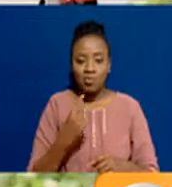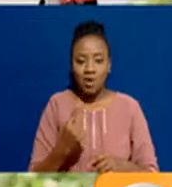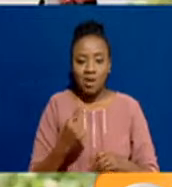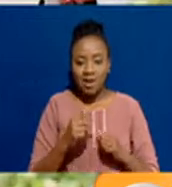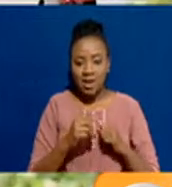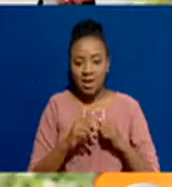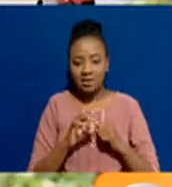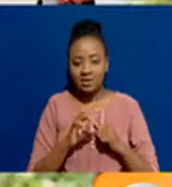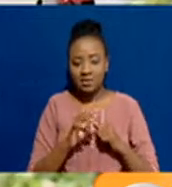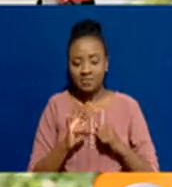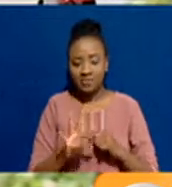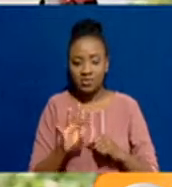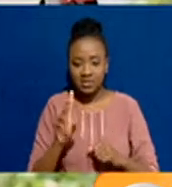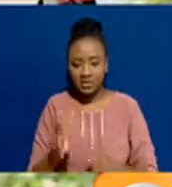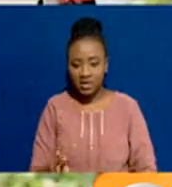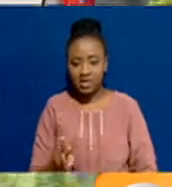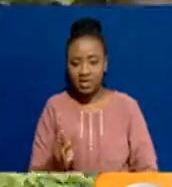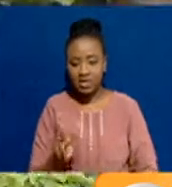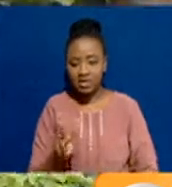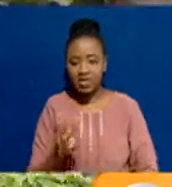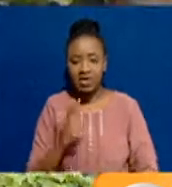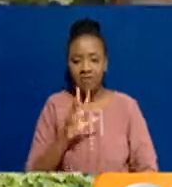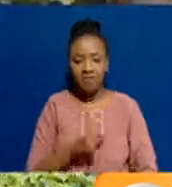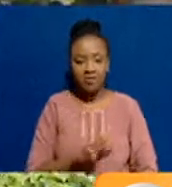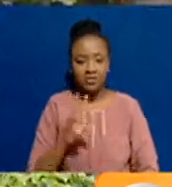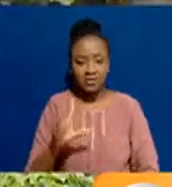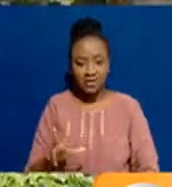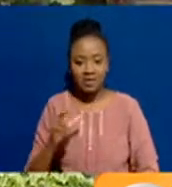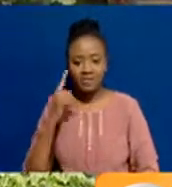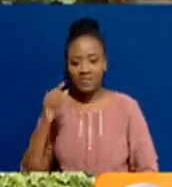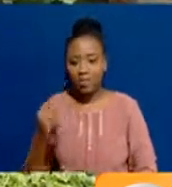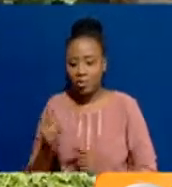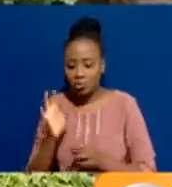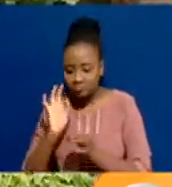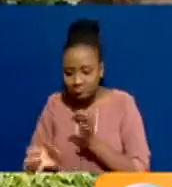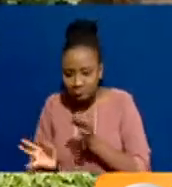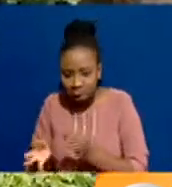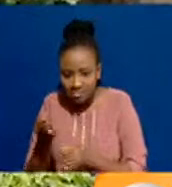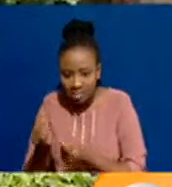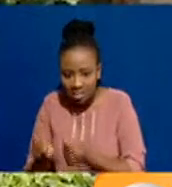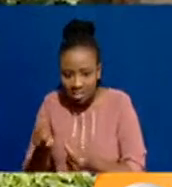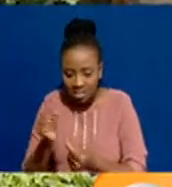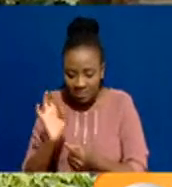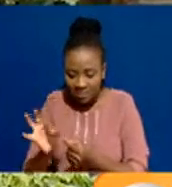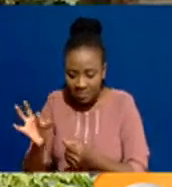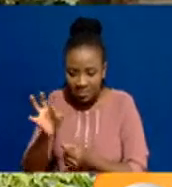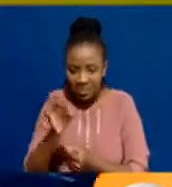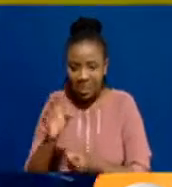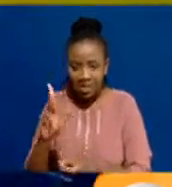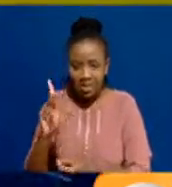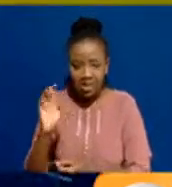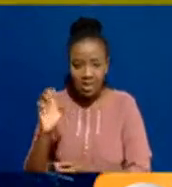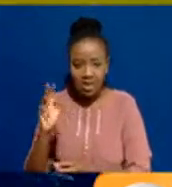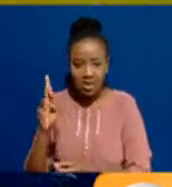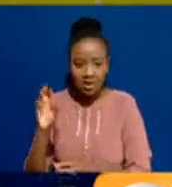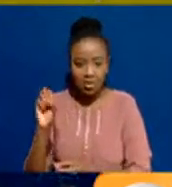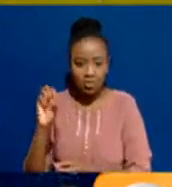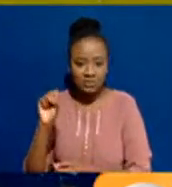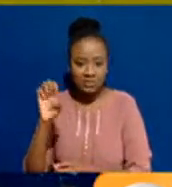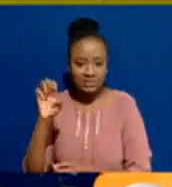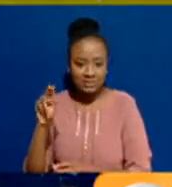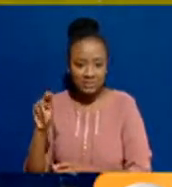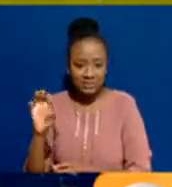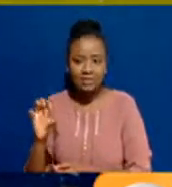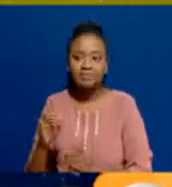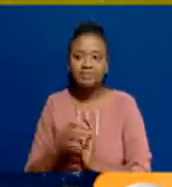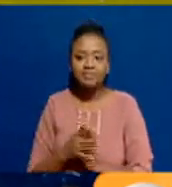kerosene. The rise in prices of the commodity has seen an immediate effect on the cost of other commodities. To that effect, players